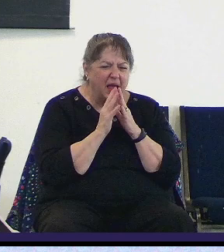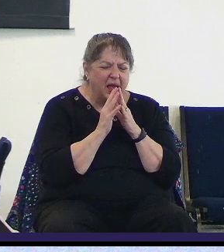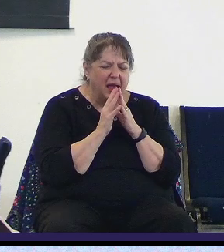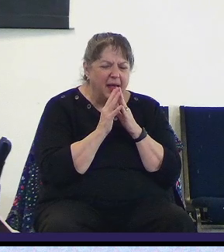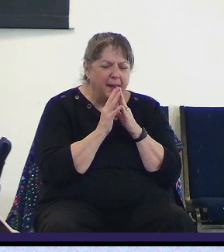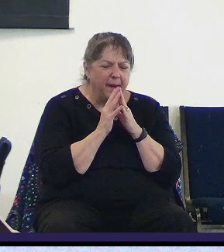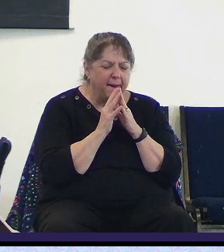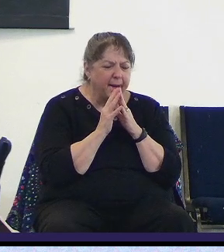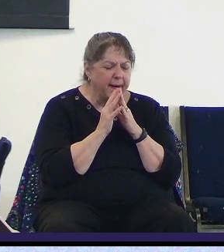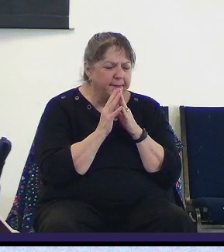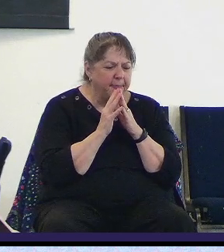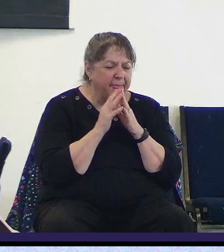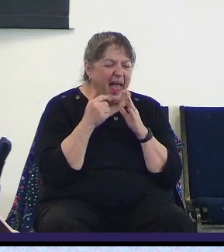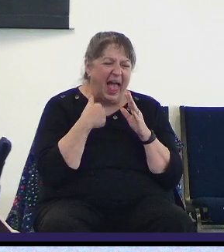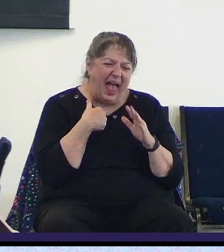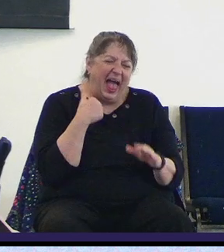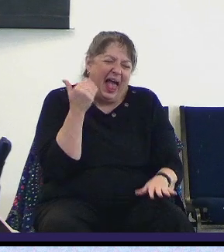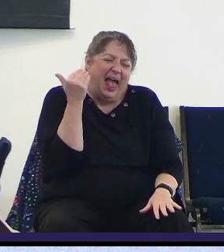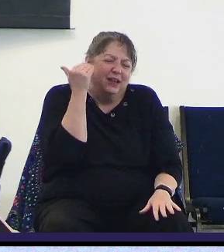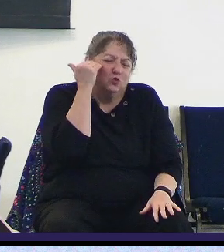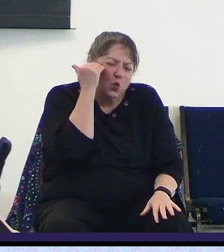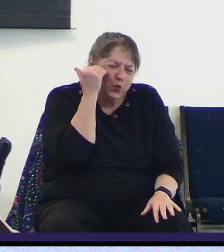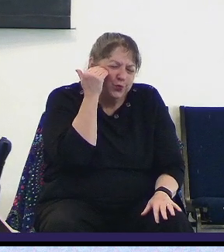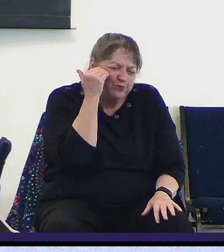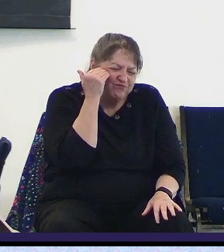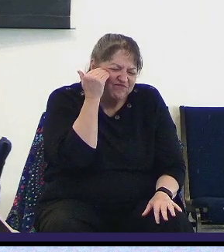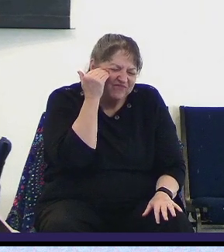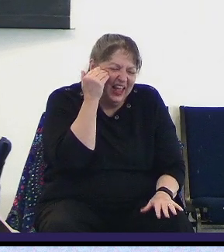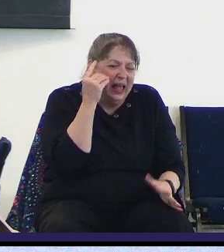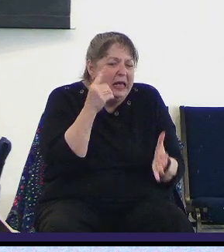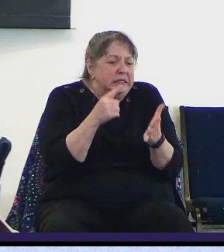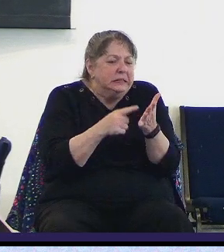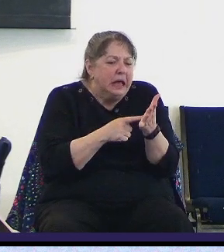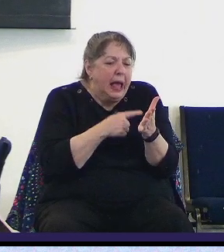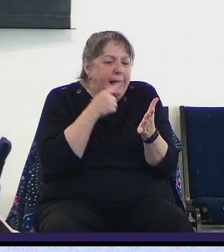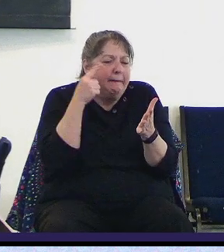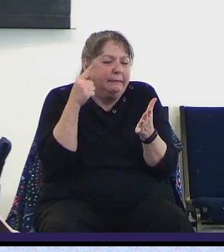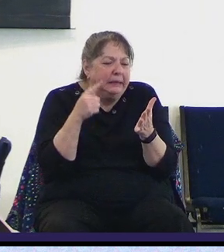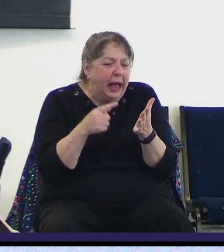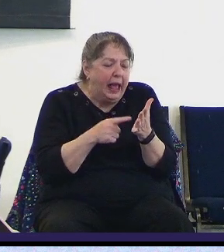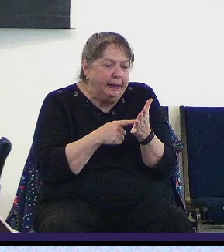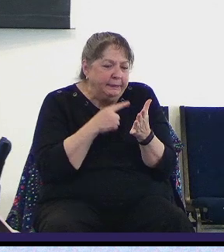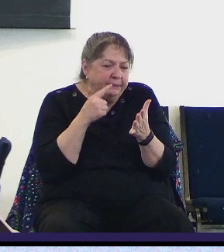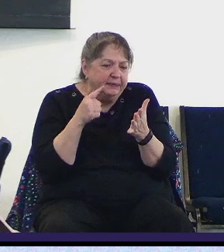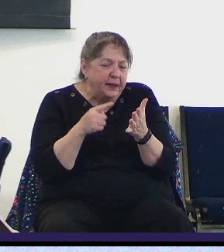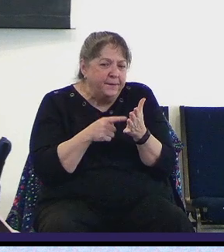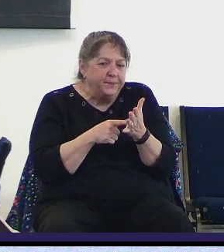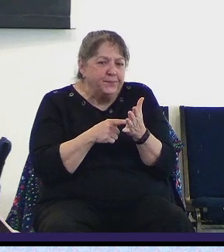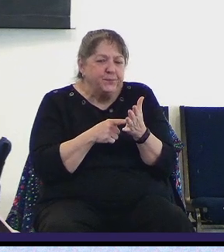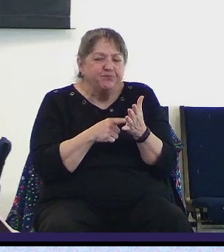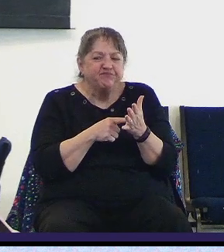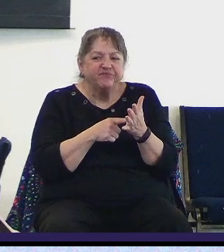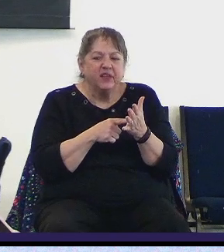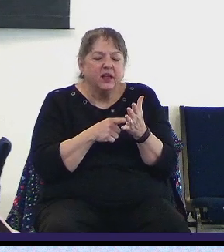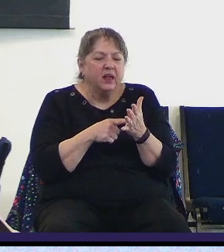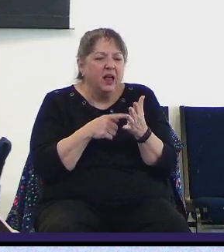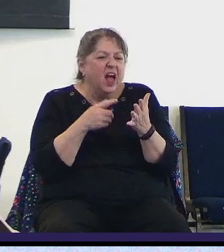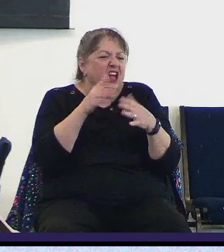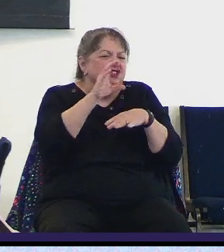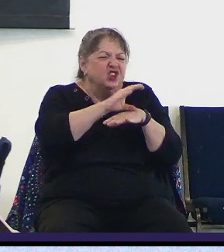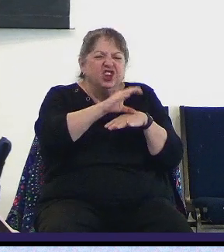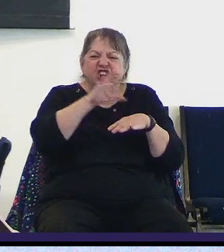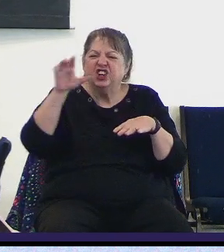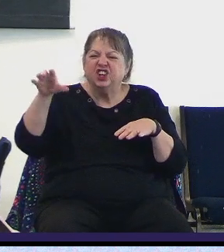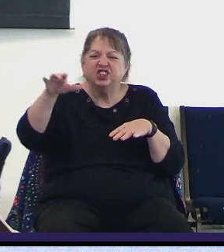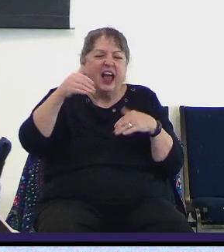I know that there are times when we've offered discipleship. I'm not just talking about this church. I'm talking about every church I've been in, where the